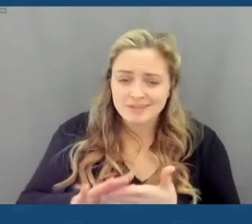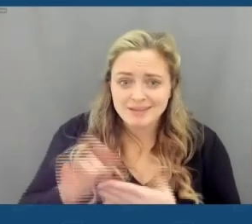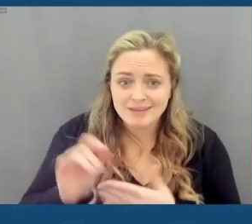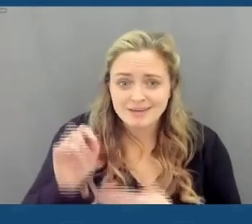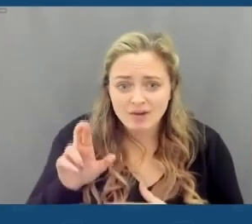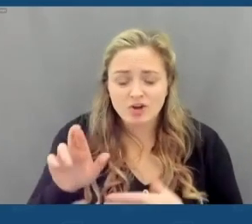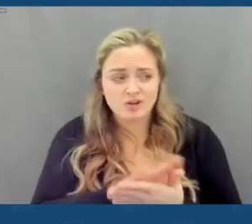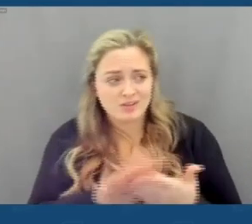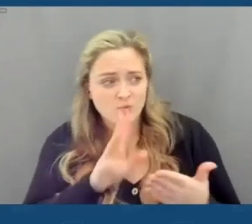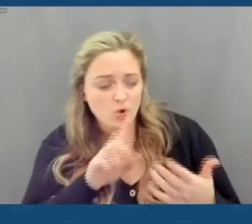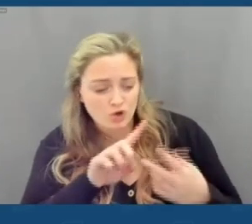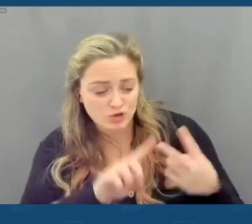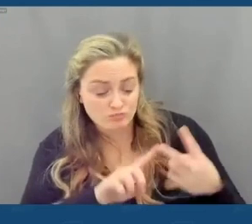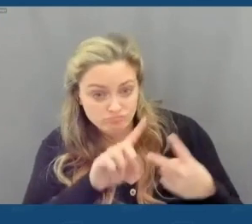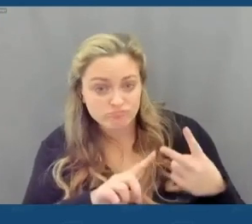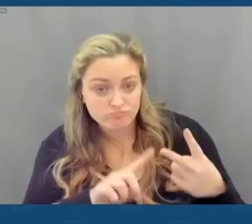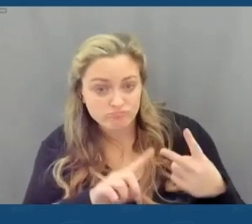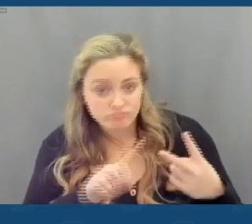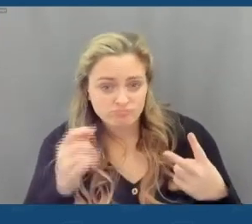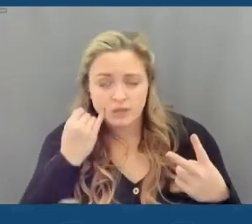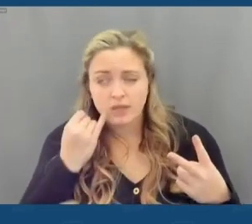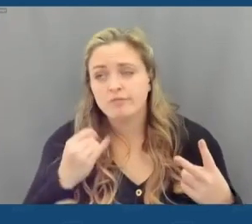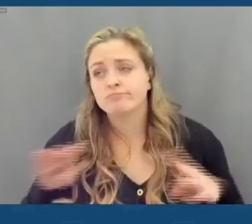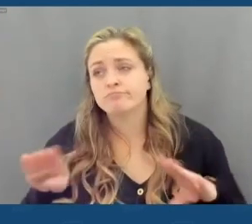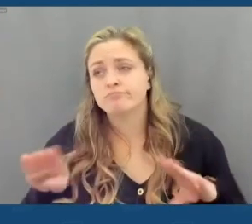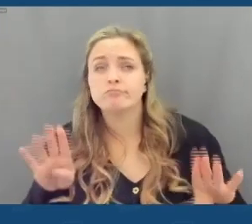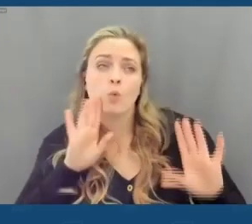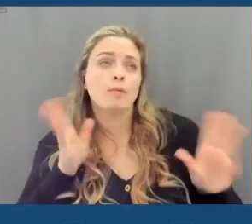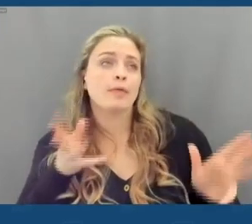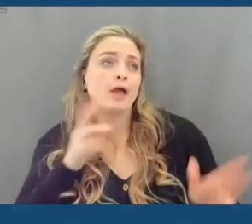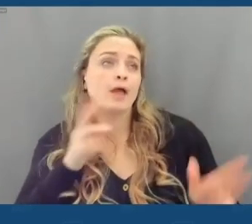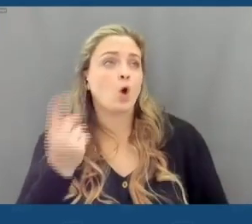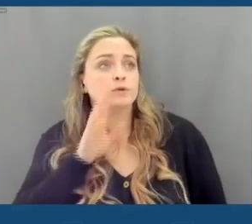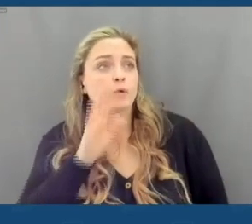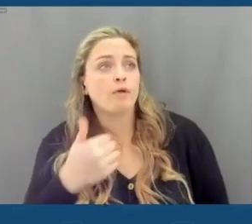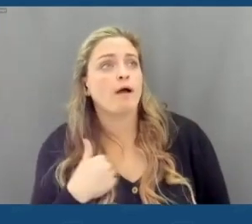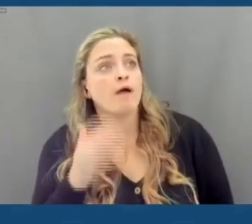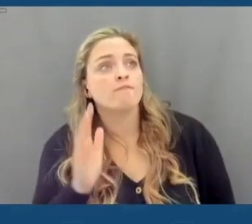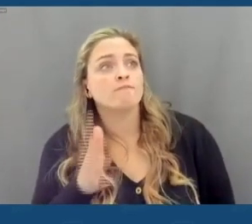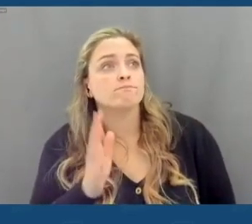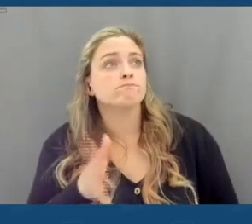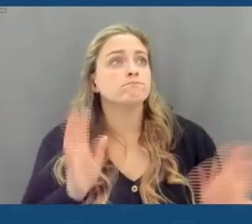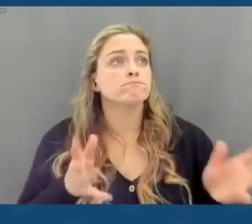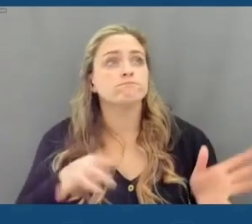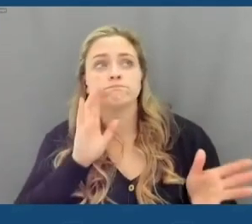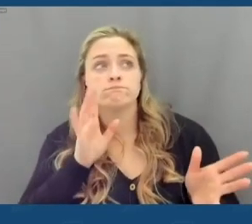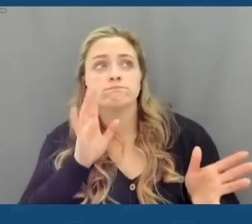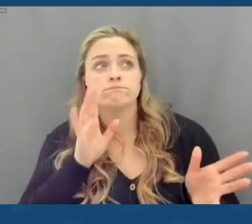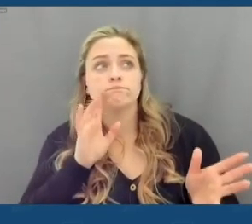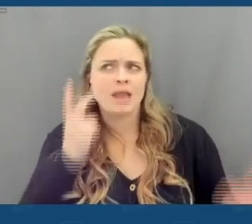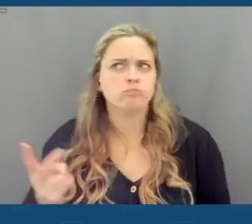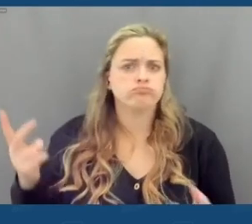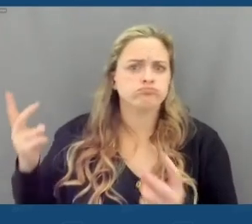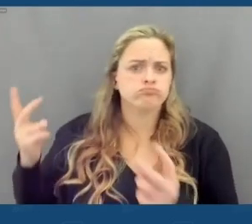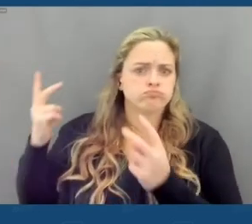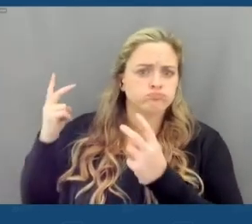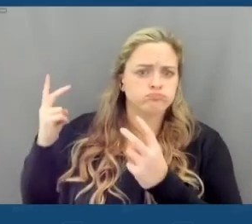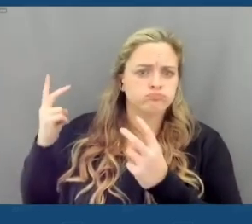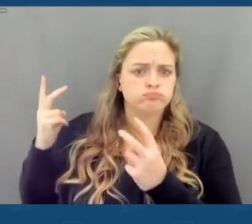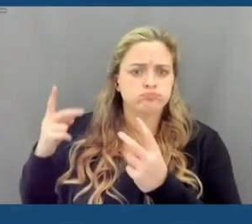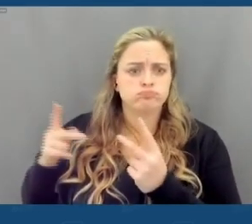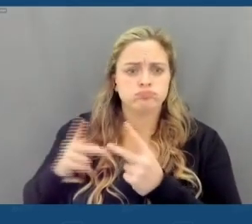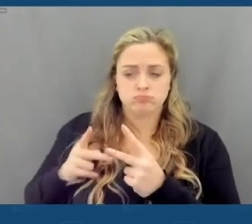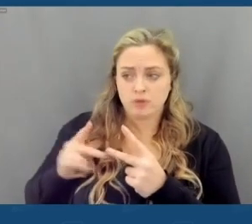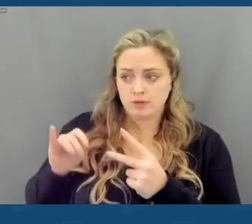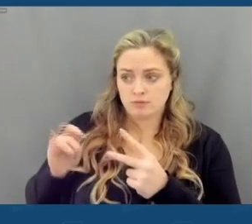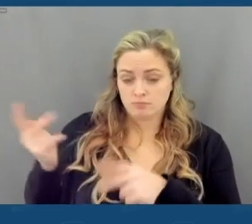And if you act as if they're always going to be like that, you only need to step back into history not long ago from a place that Mark Short and I come from,